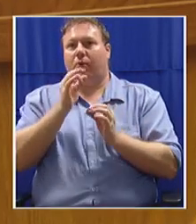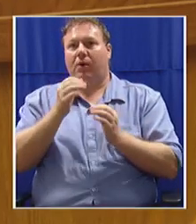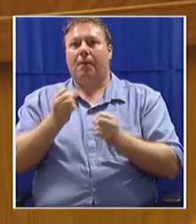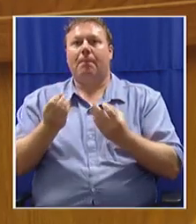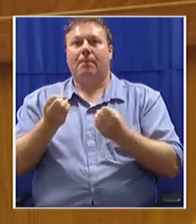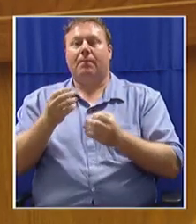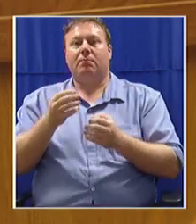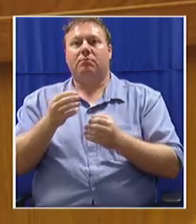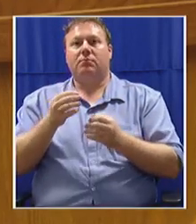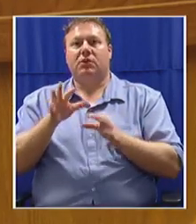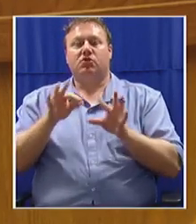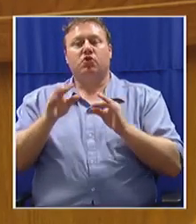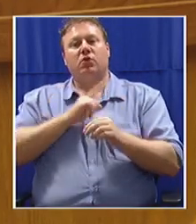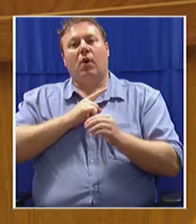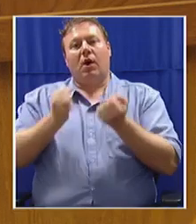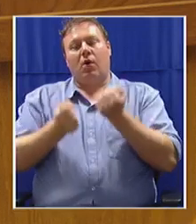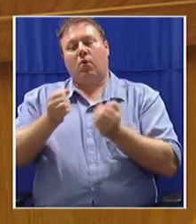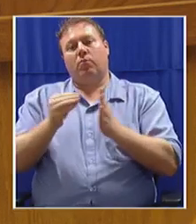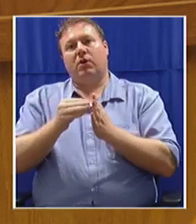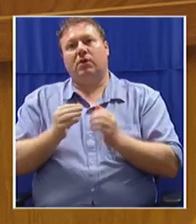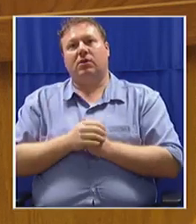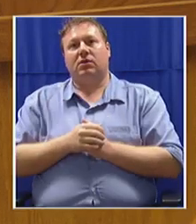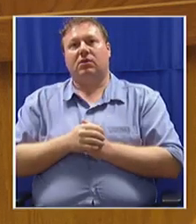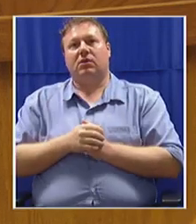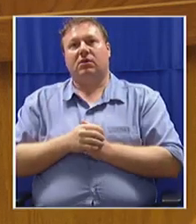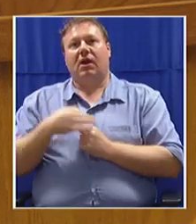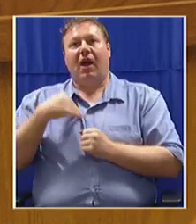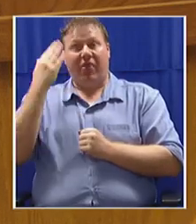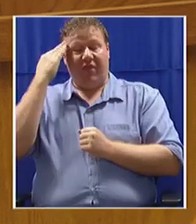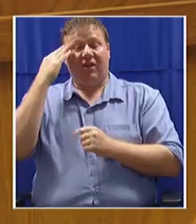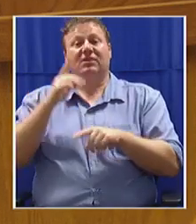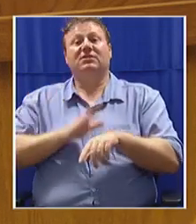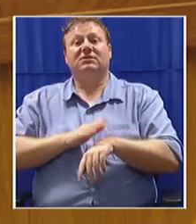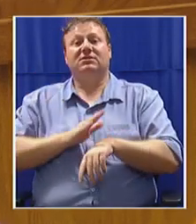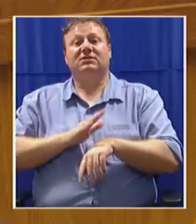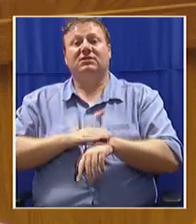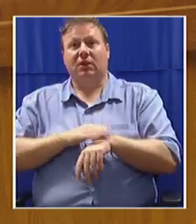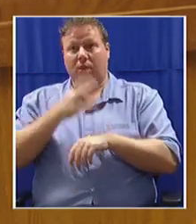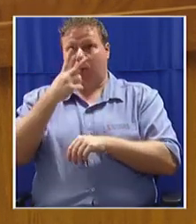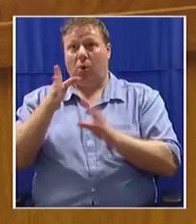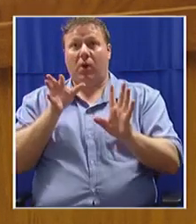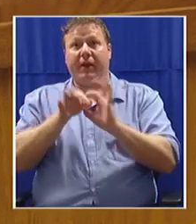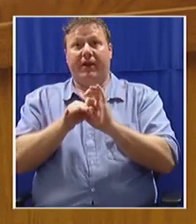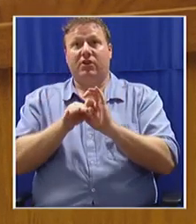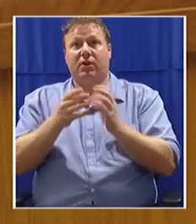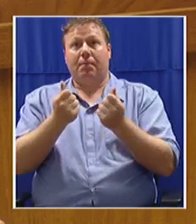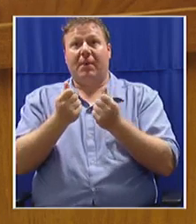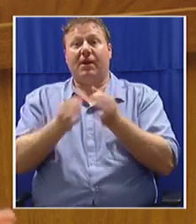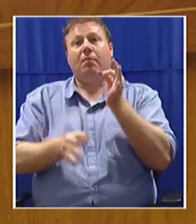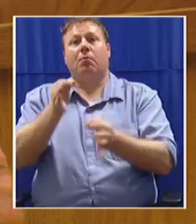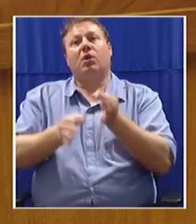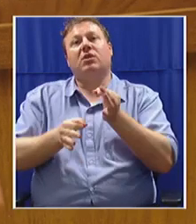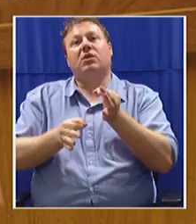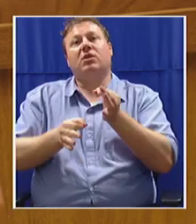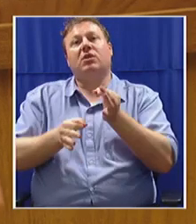have directed us to do that. But I certainly think it is time that we do start to look at the connection between money and politics